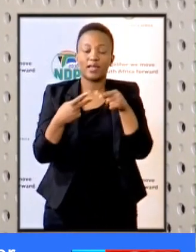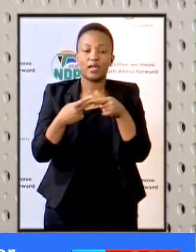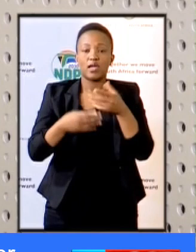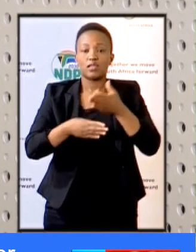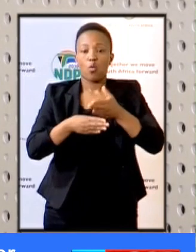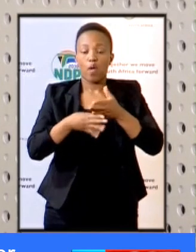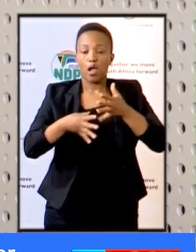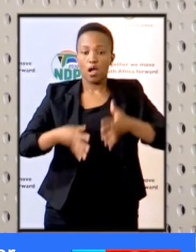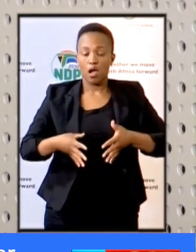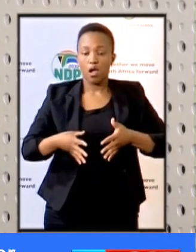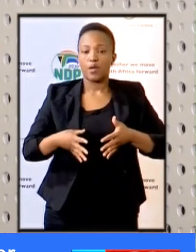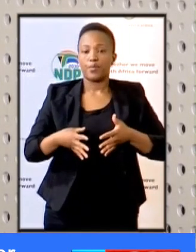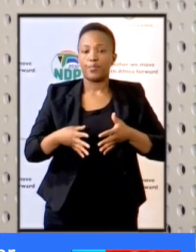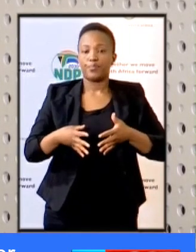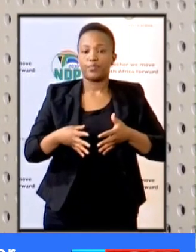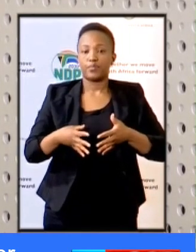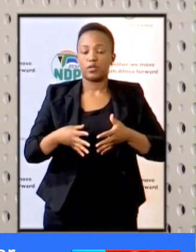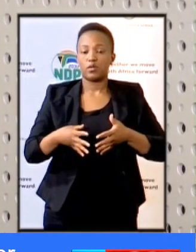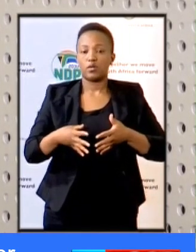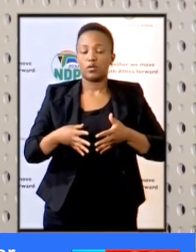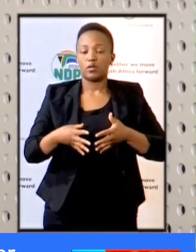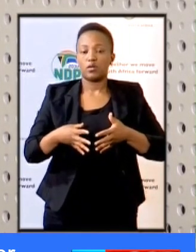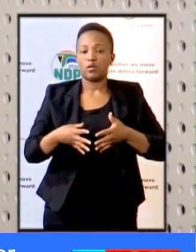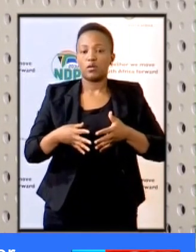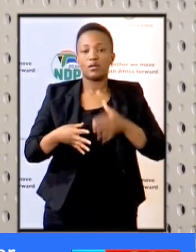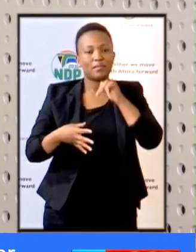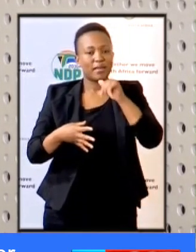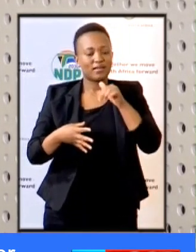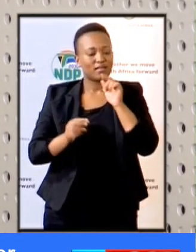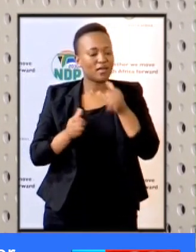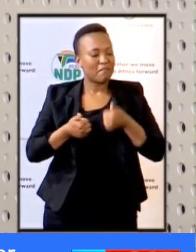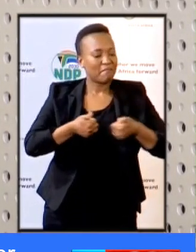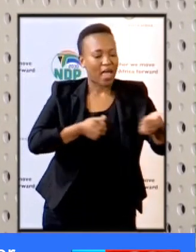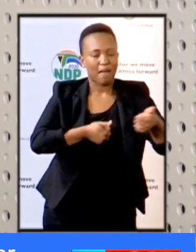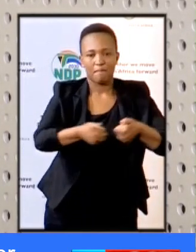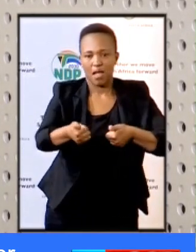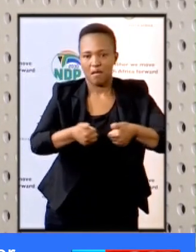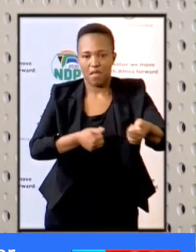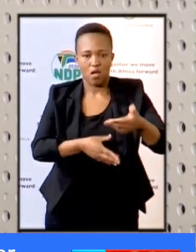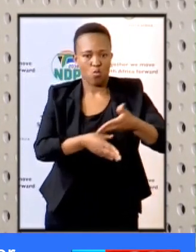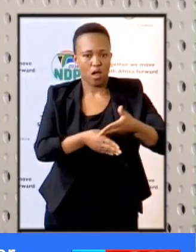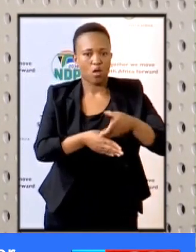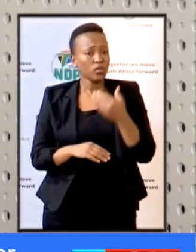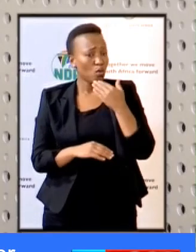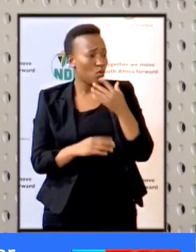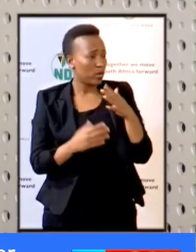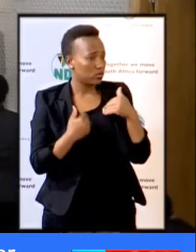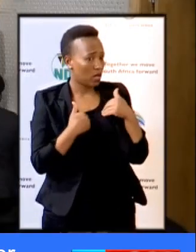workers that will be going to various industries that will be.